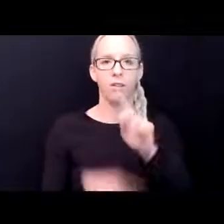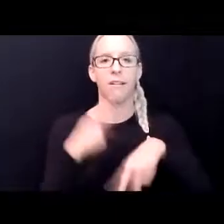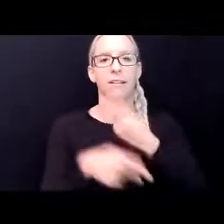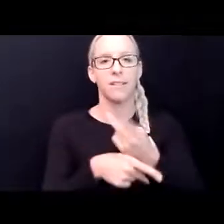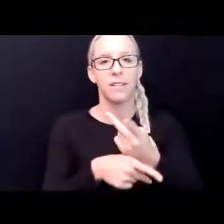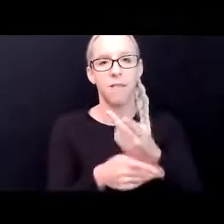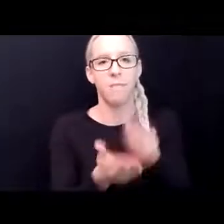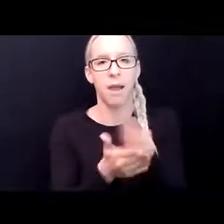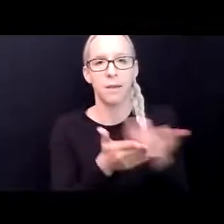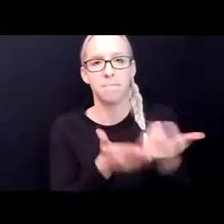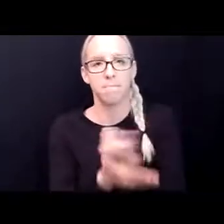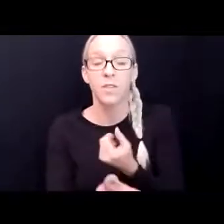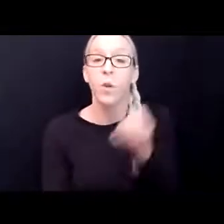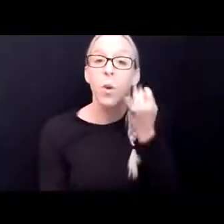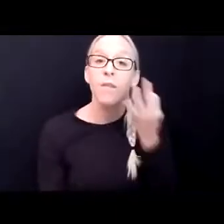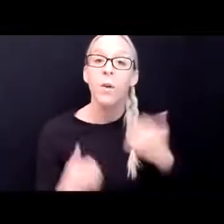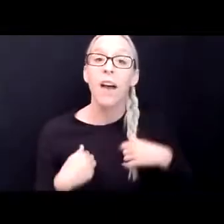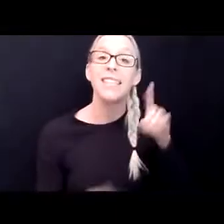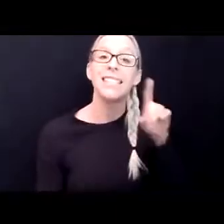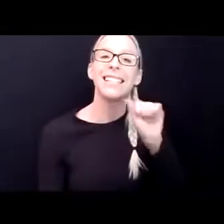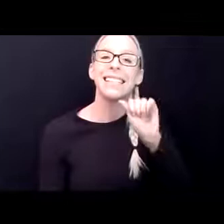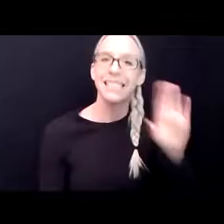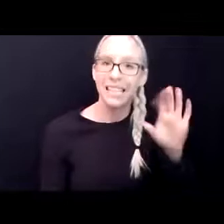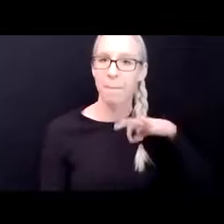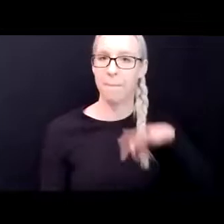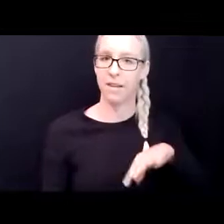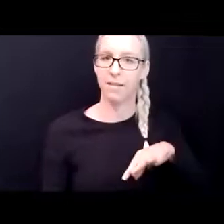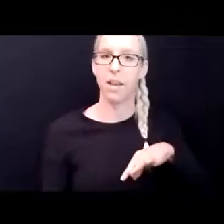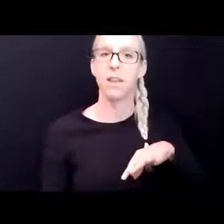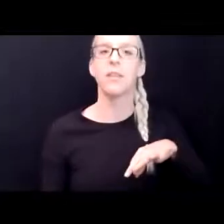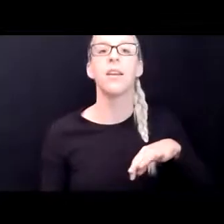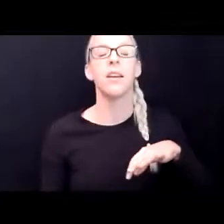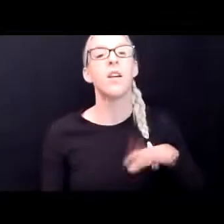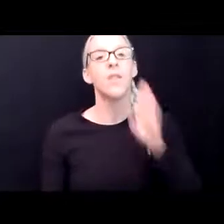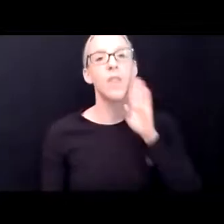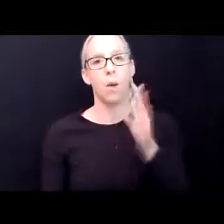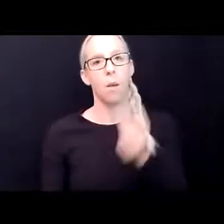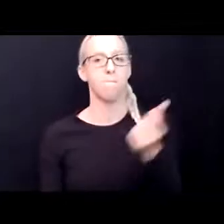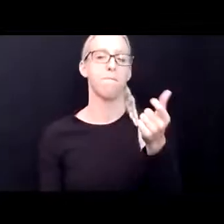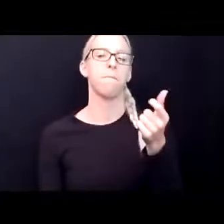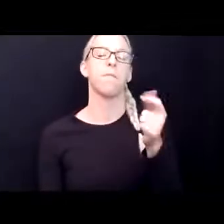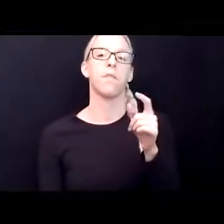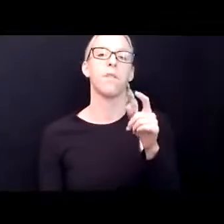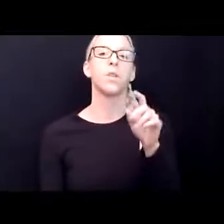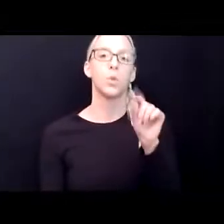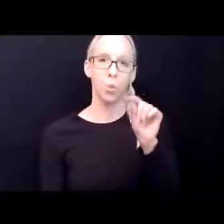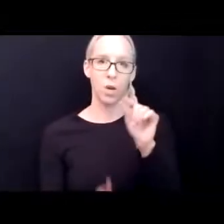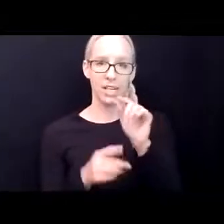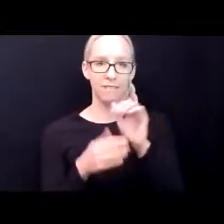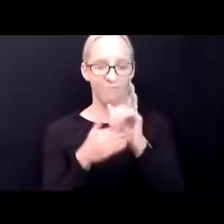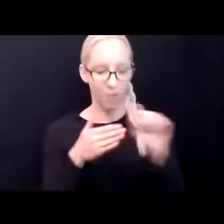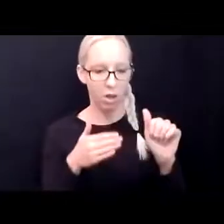a DAC benefit, they'll disregard the first $20 of that, and then you'll get an